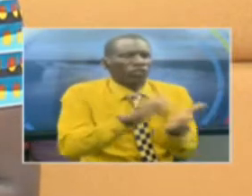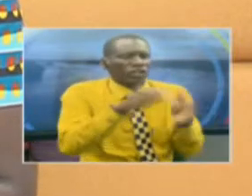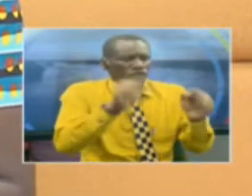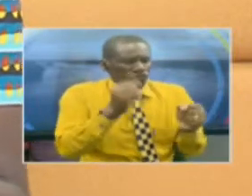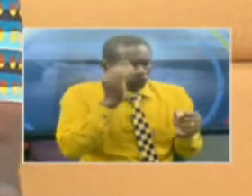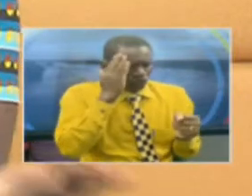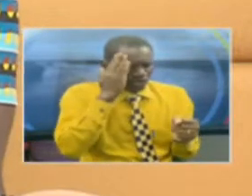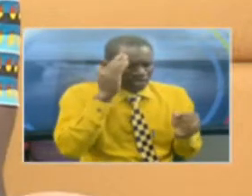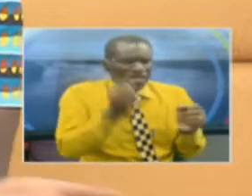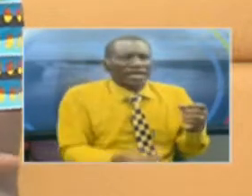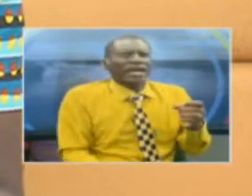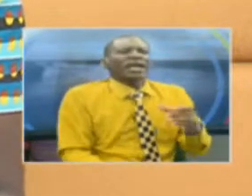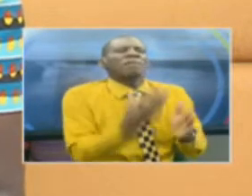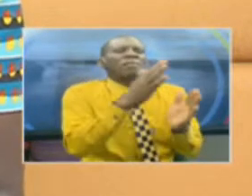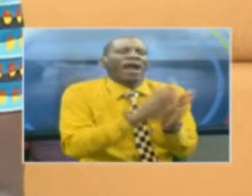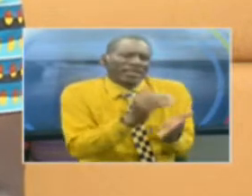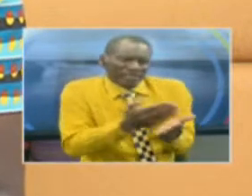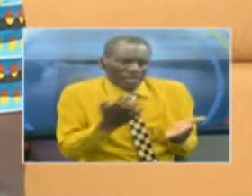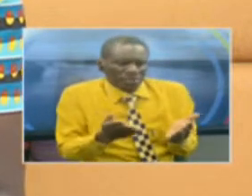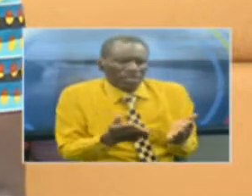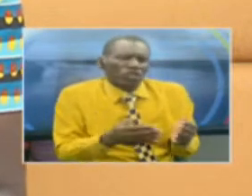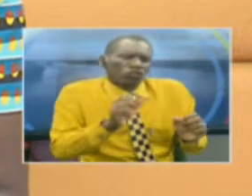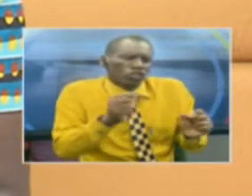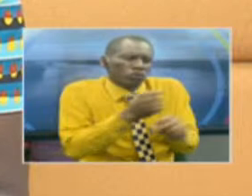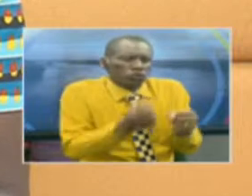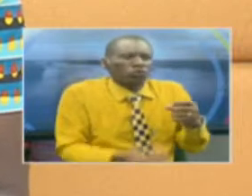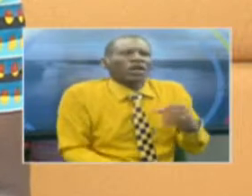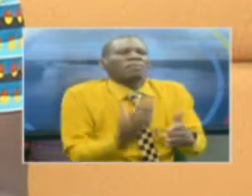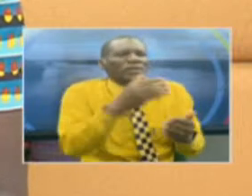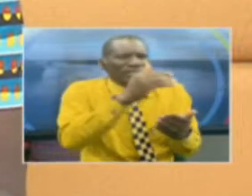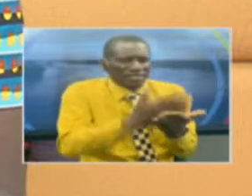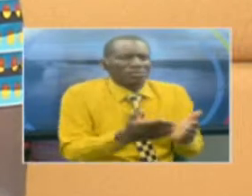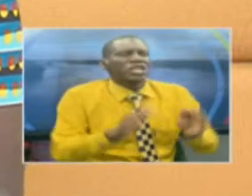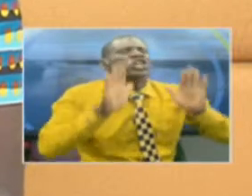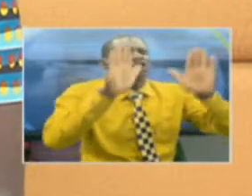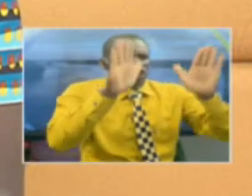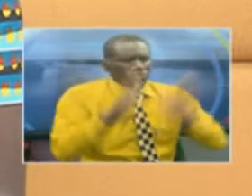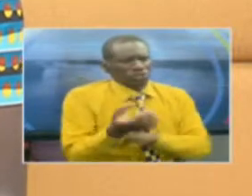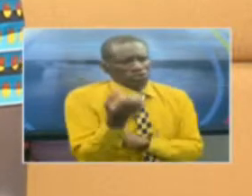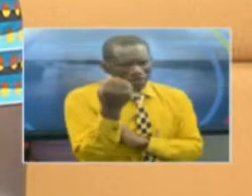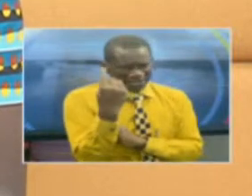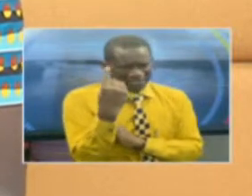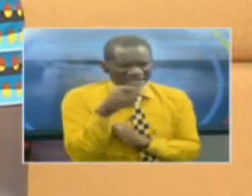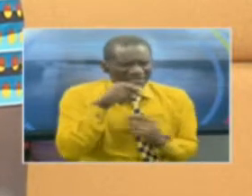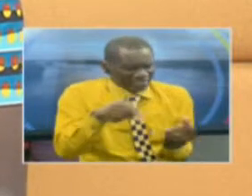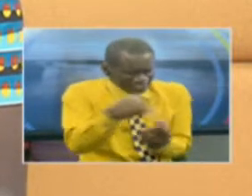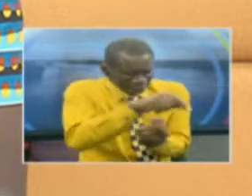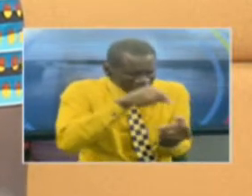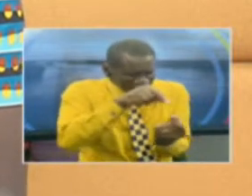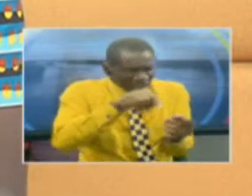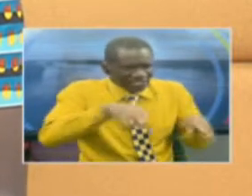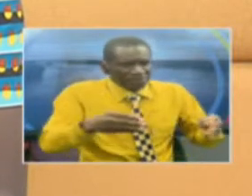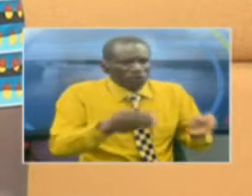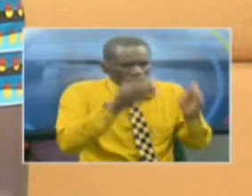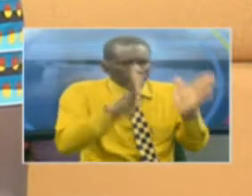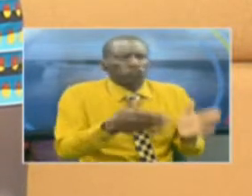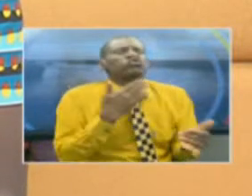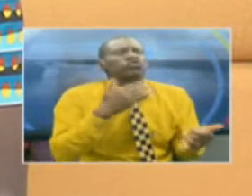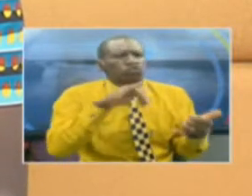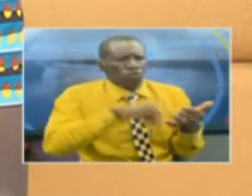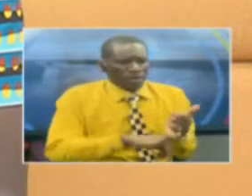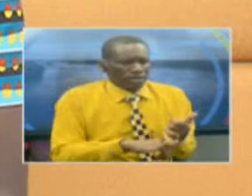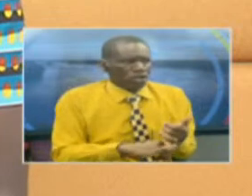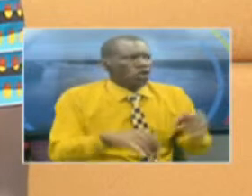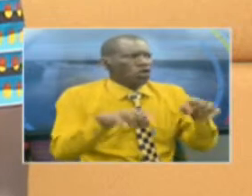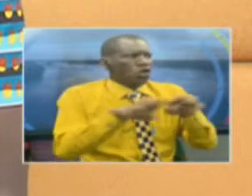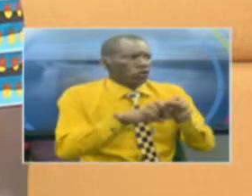in some and you cannot come in some. So it's very, very important to understand that particular disability. And this is